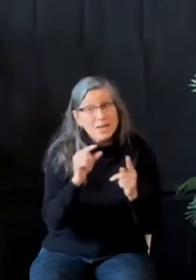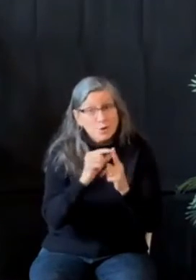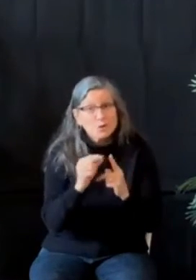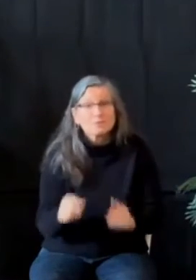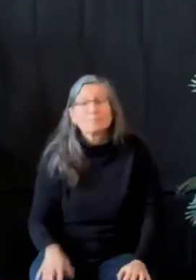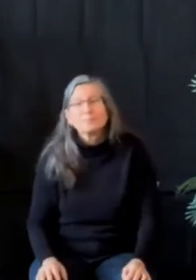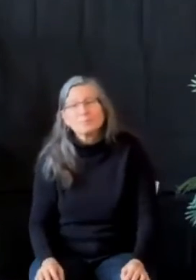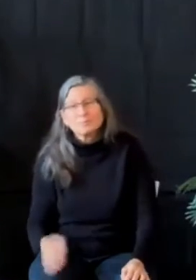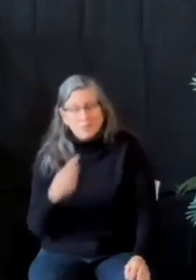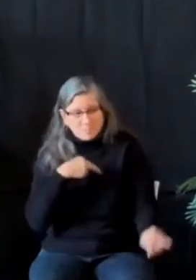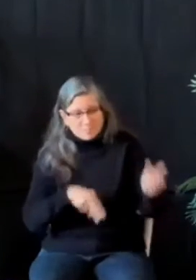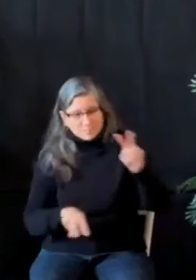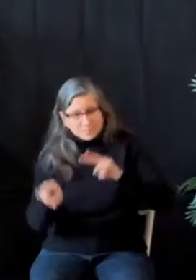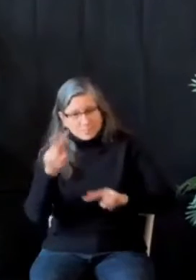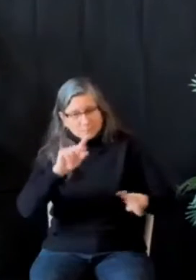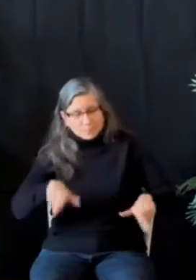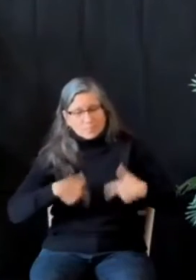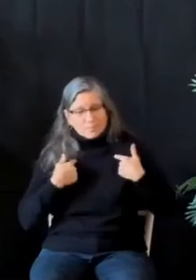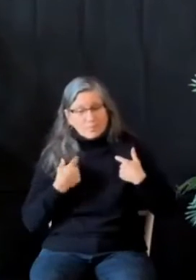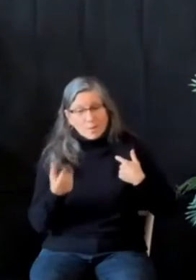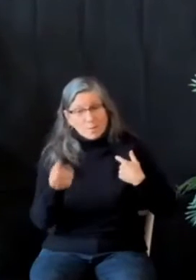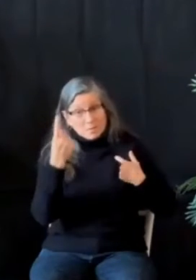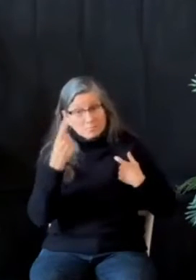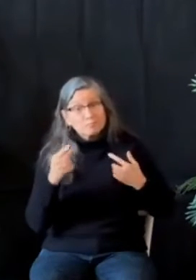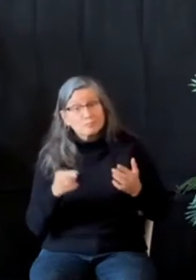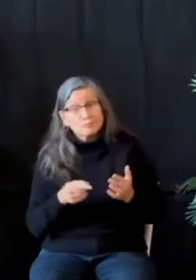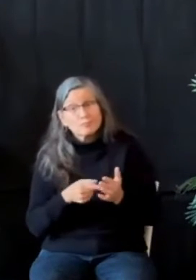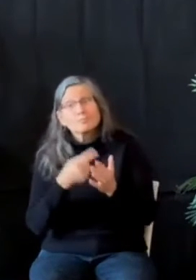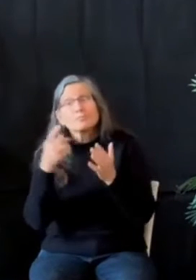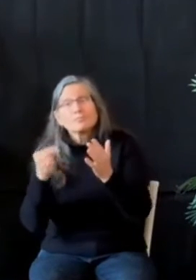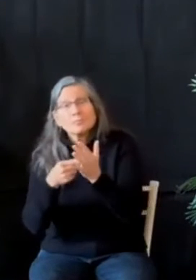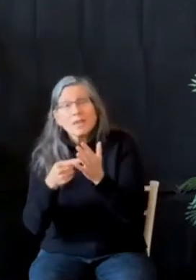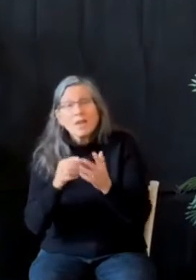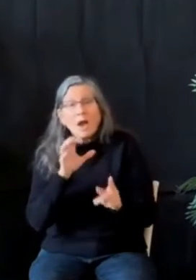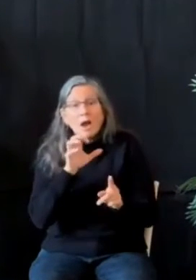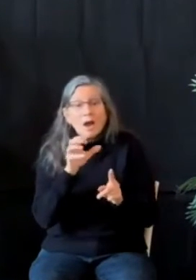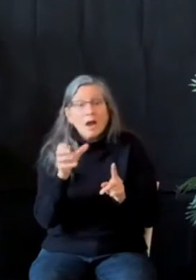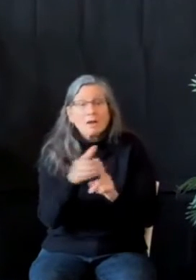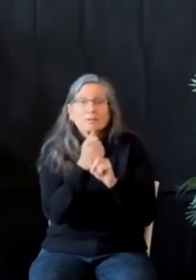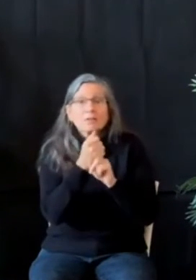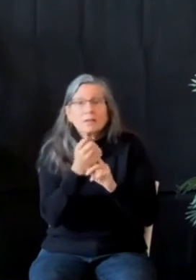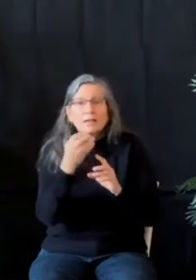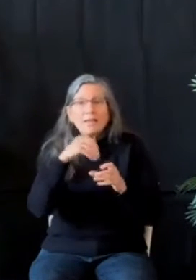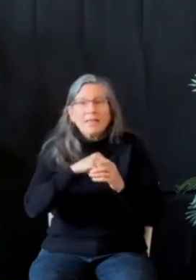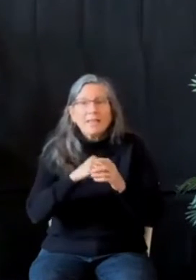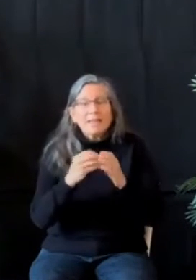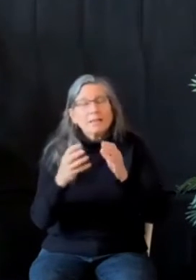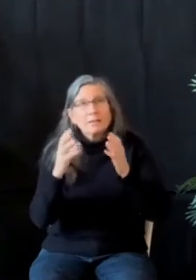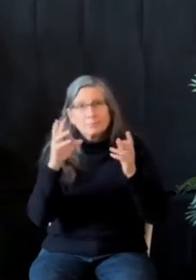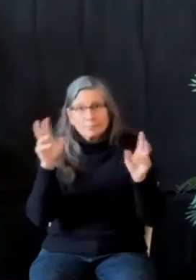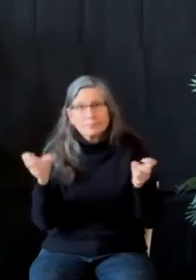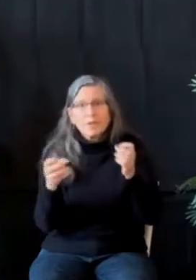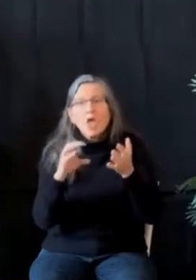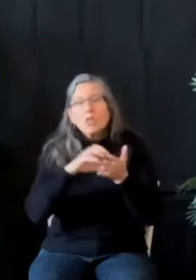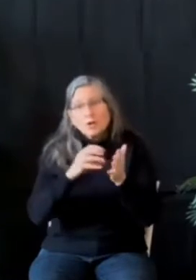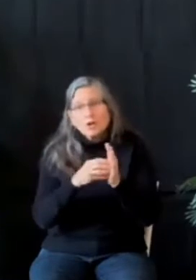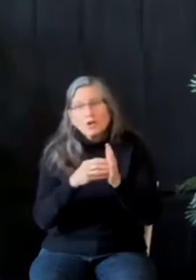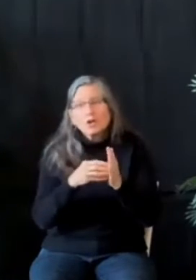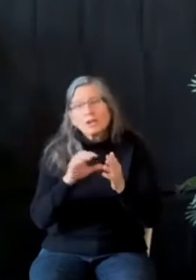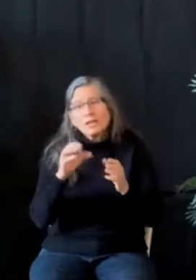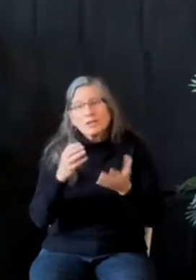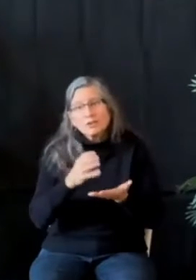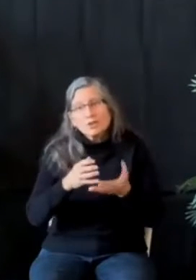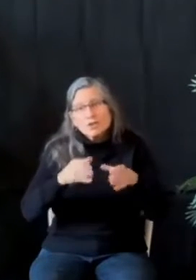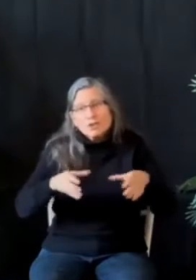When we look at life, we understand there are different times we get caught. We get caught getting in the cookie jar. We get caught doing this. We get caught doing that. We get caught going